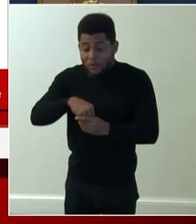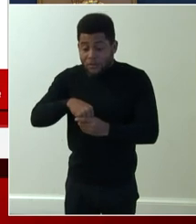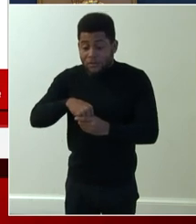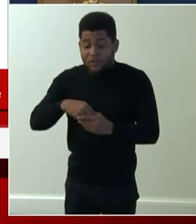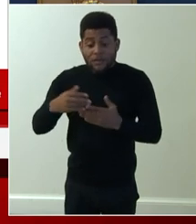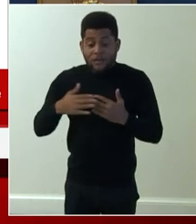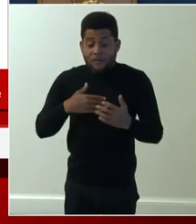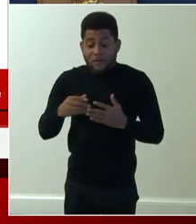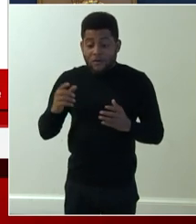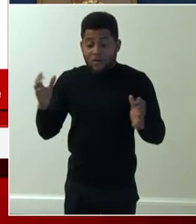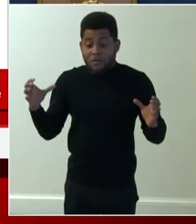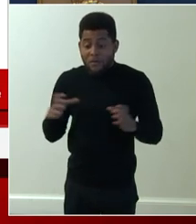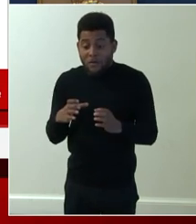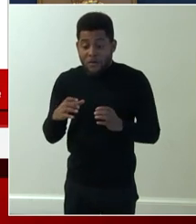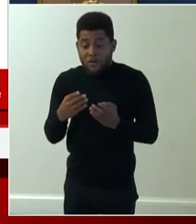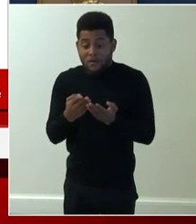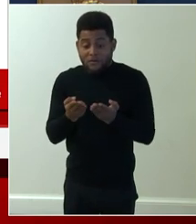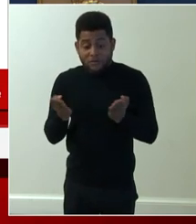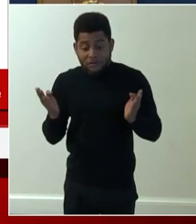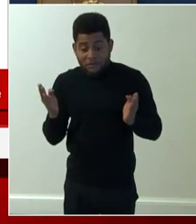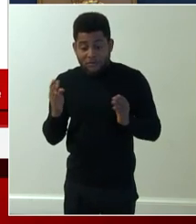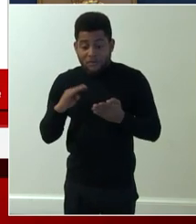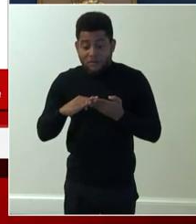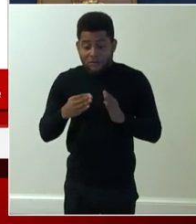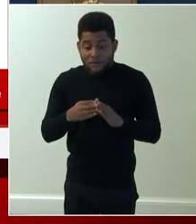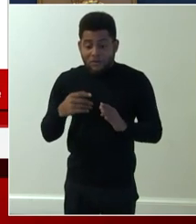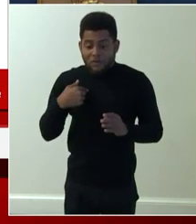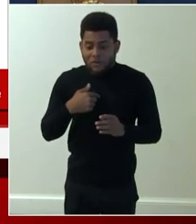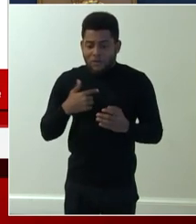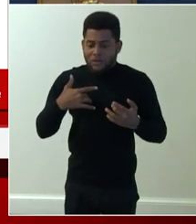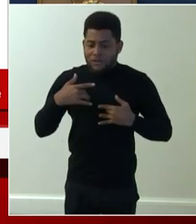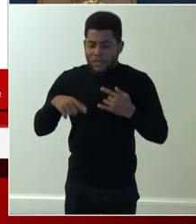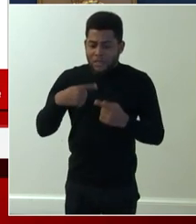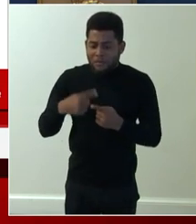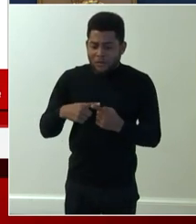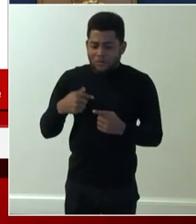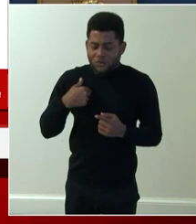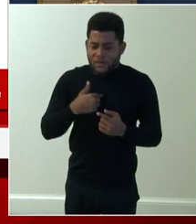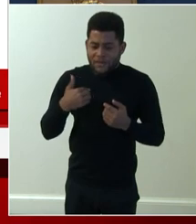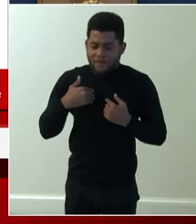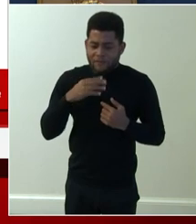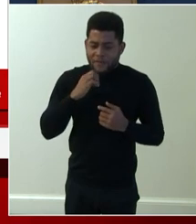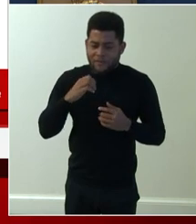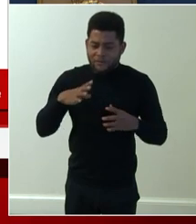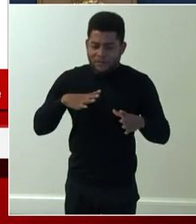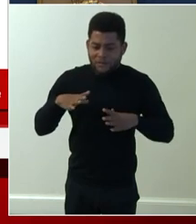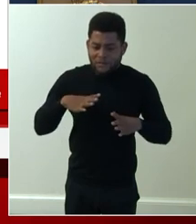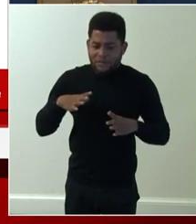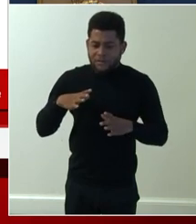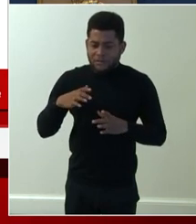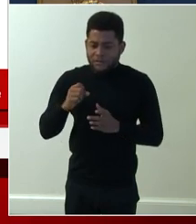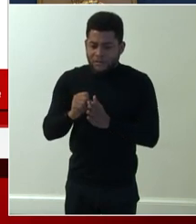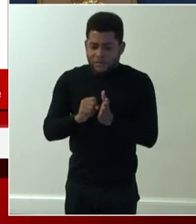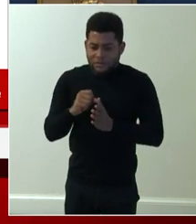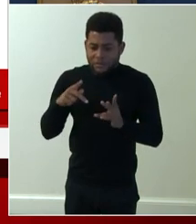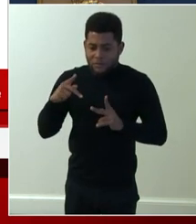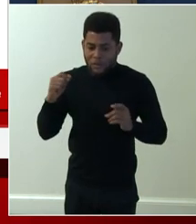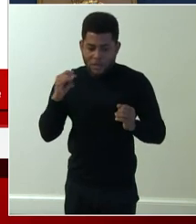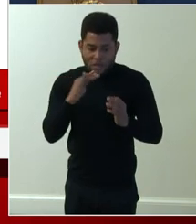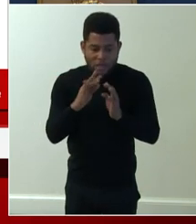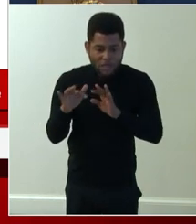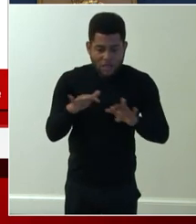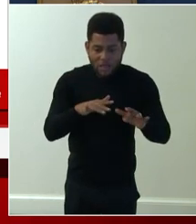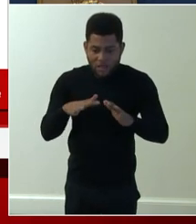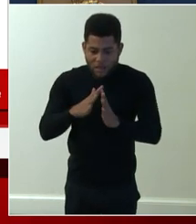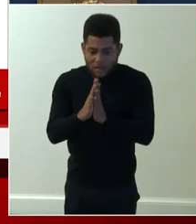small gatherings. One thing that we're concerned about, as we have been throughout this pandemic, is when people are in